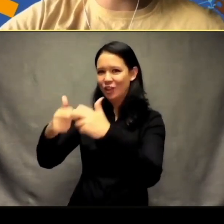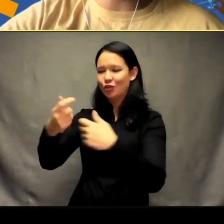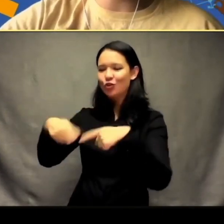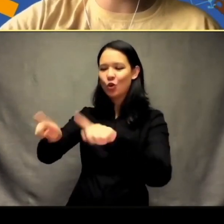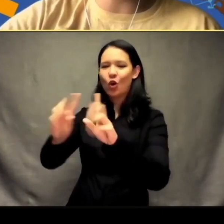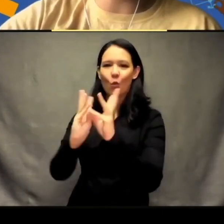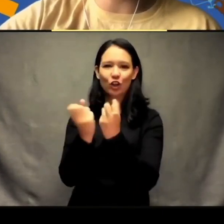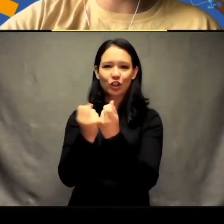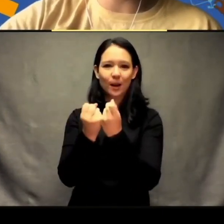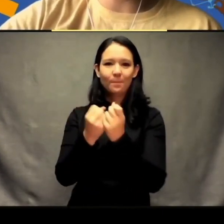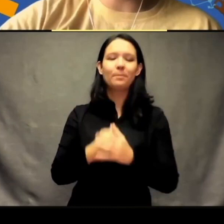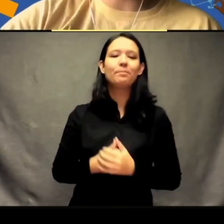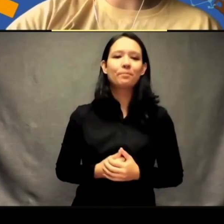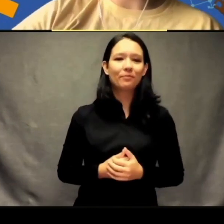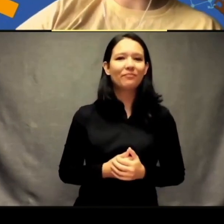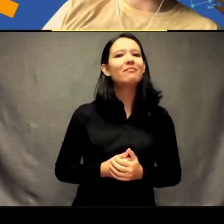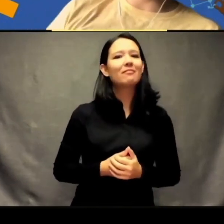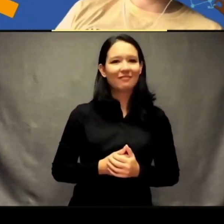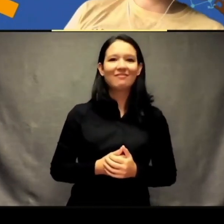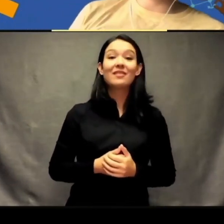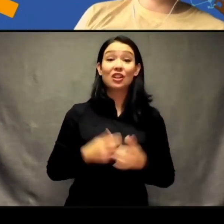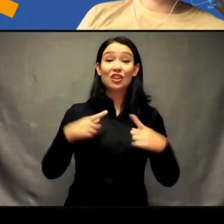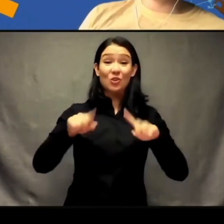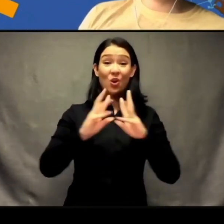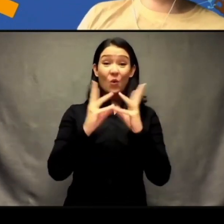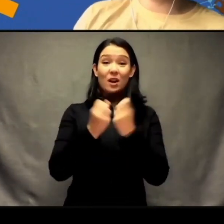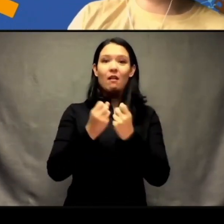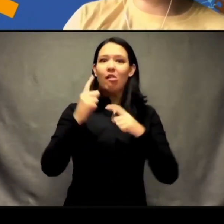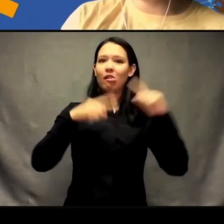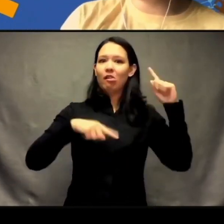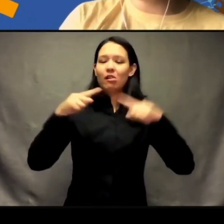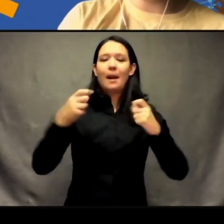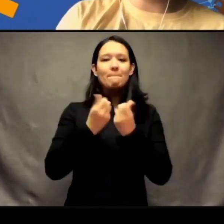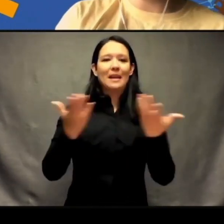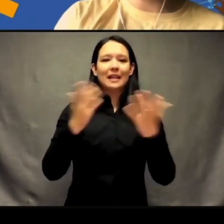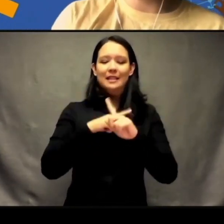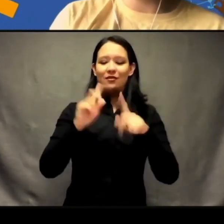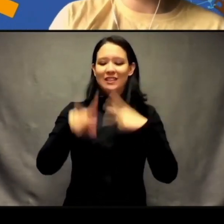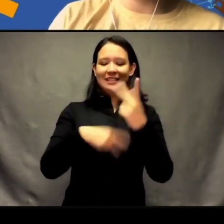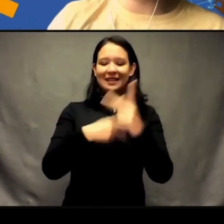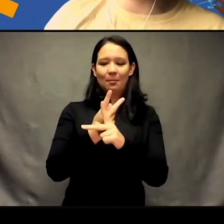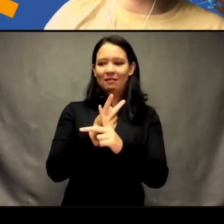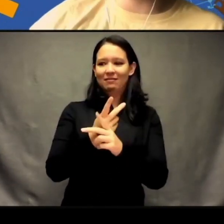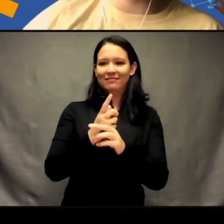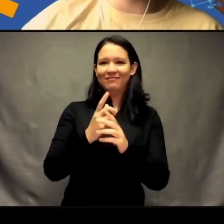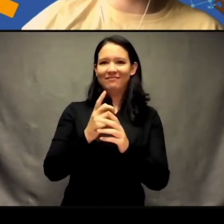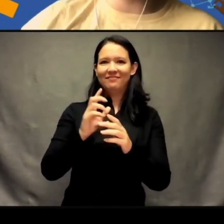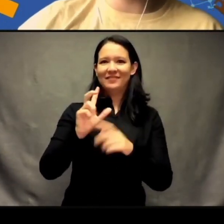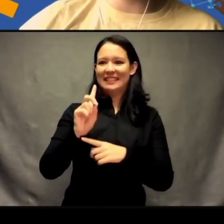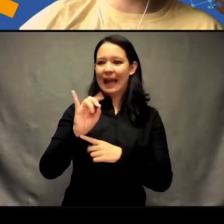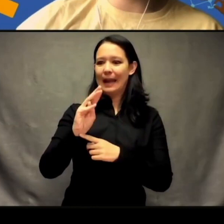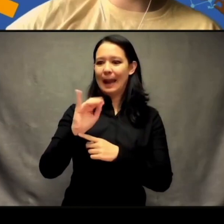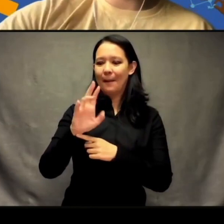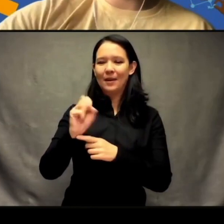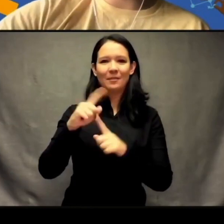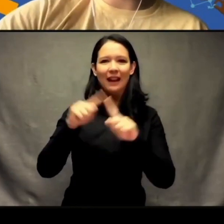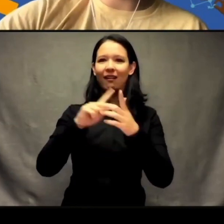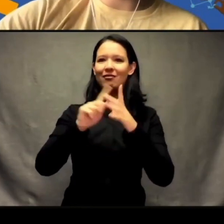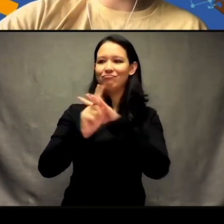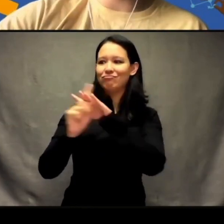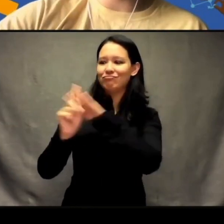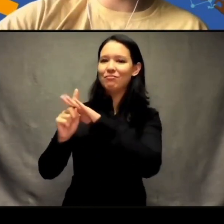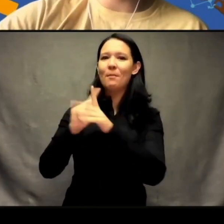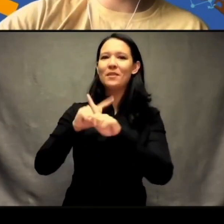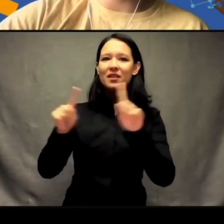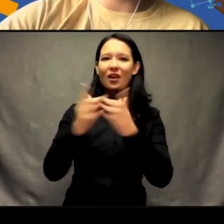Yeah, there's so many dynamics in the workshop. And I like to prepare our facilitation team by saying it's going to